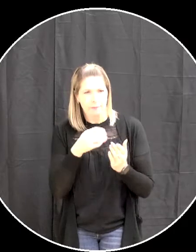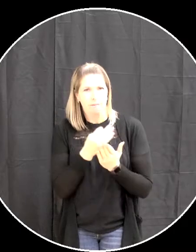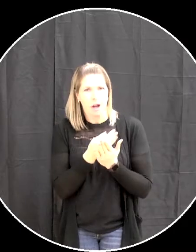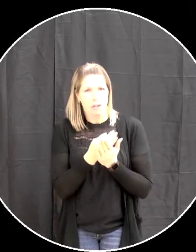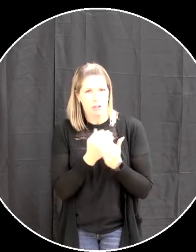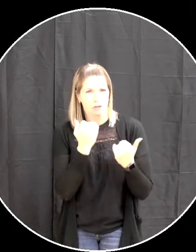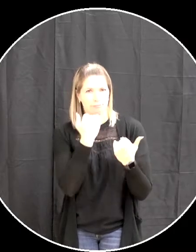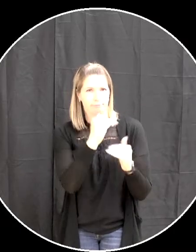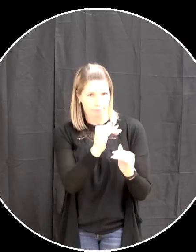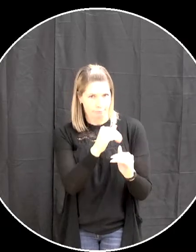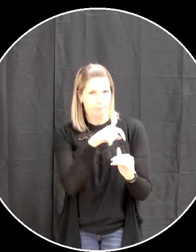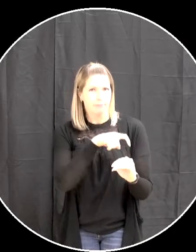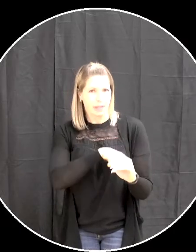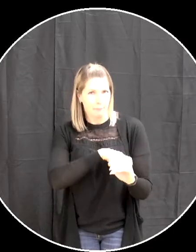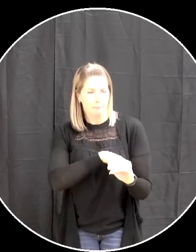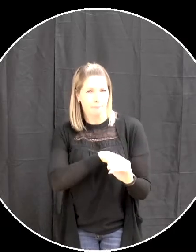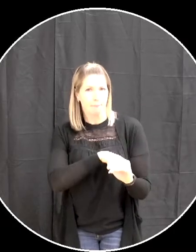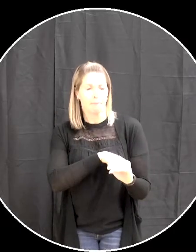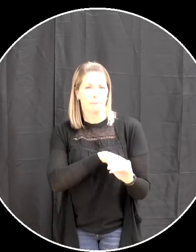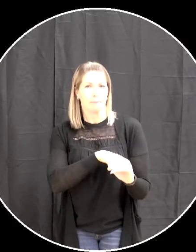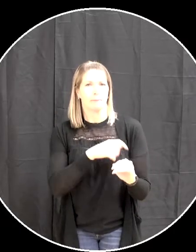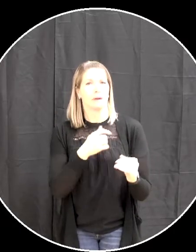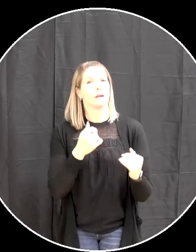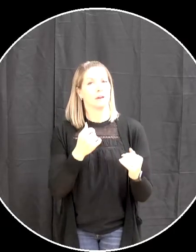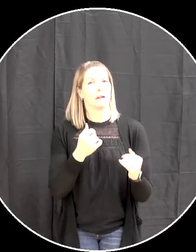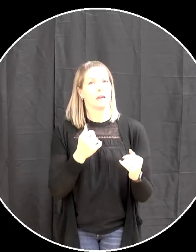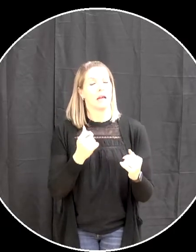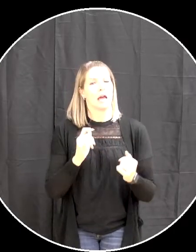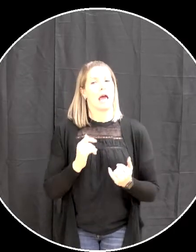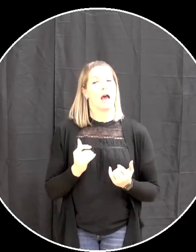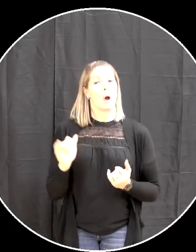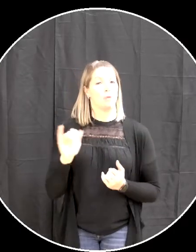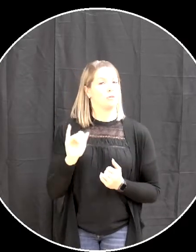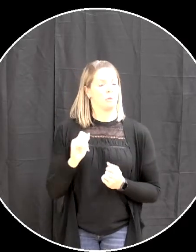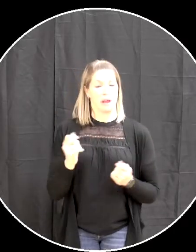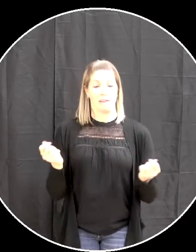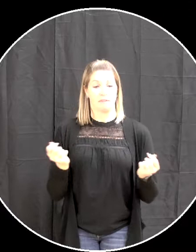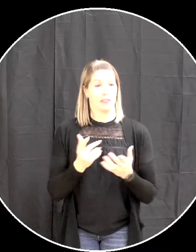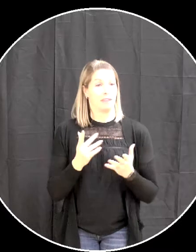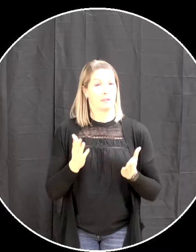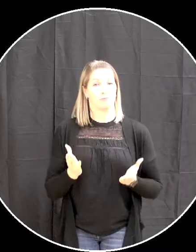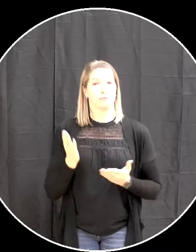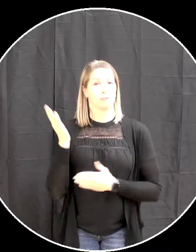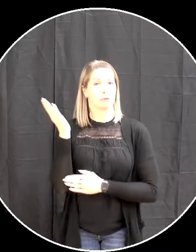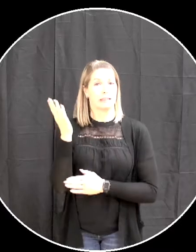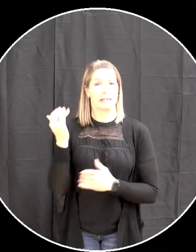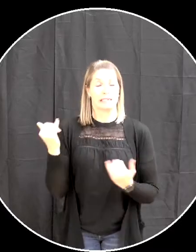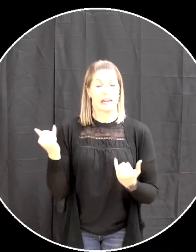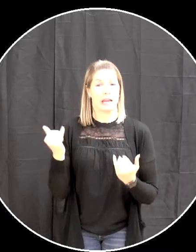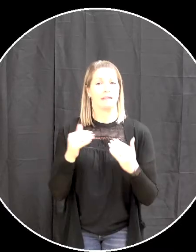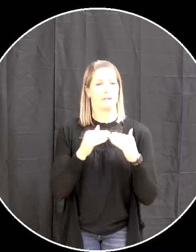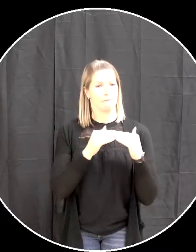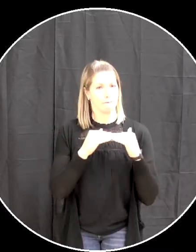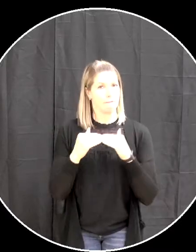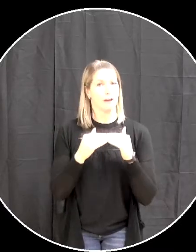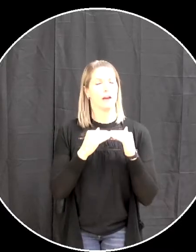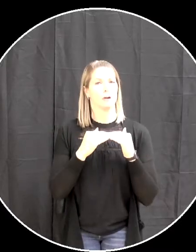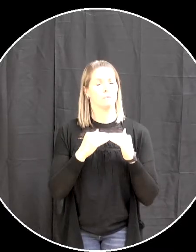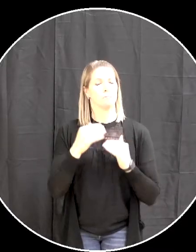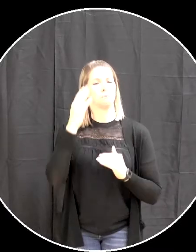procedures, we concur with management's presentation that everything's presented in a fair and reasonable